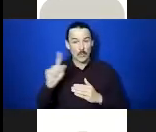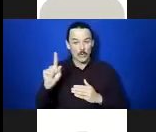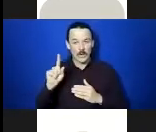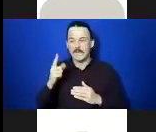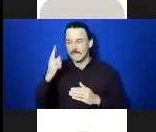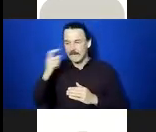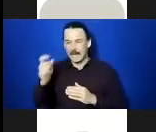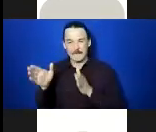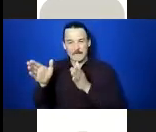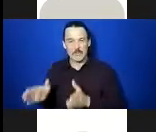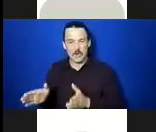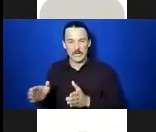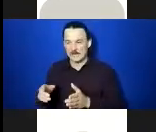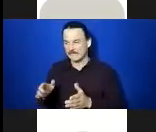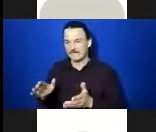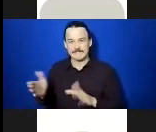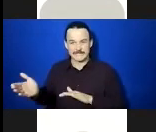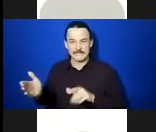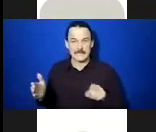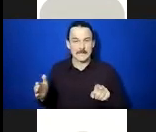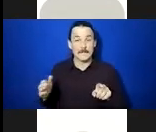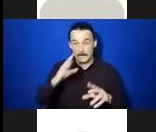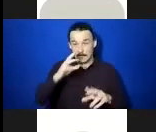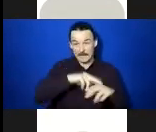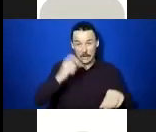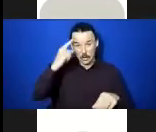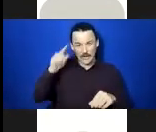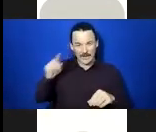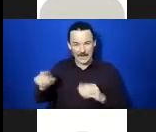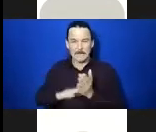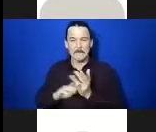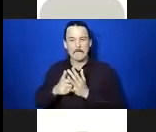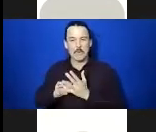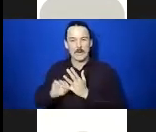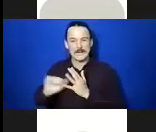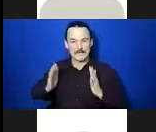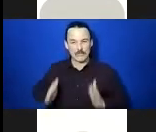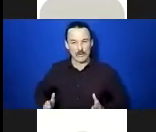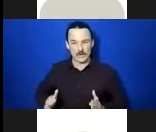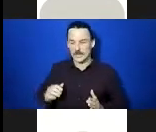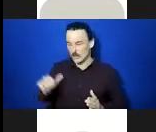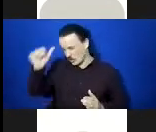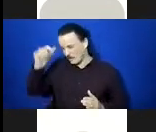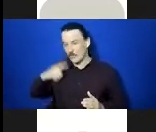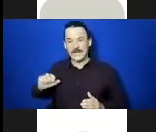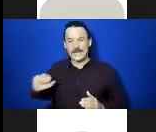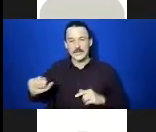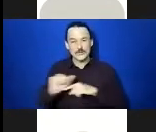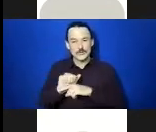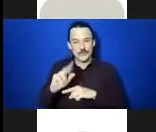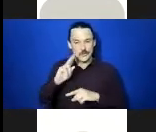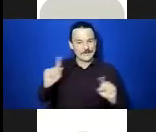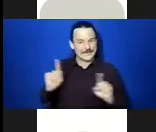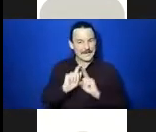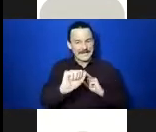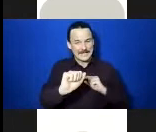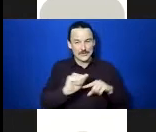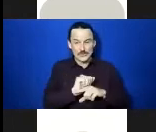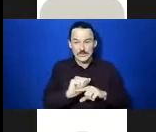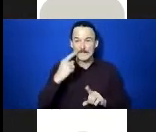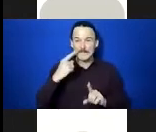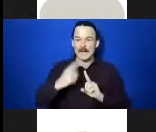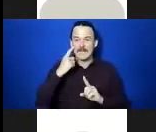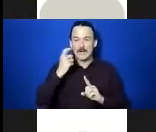Moore. They could identify the body by the shoes, Moore's favourite to wear, and found two bottles of poison